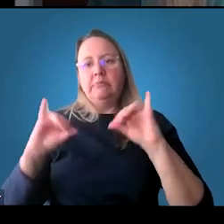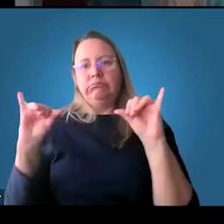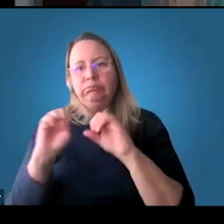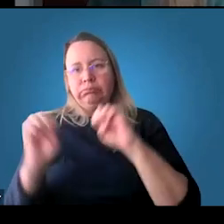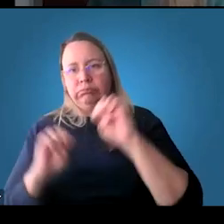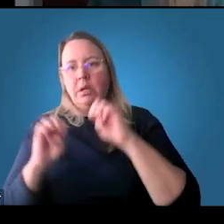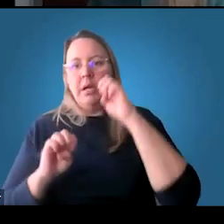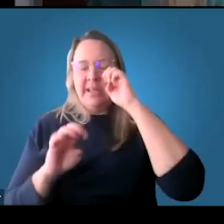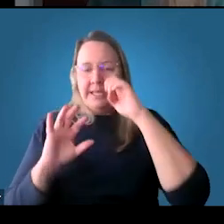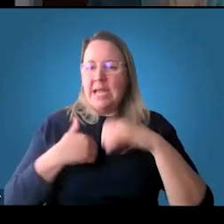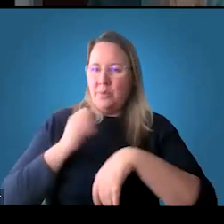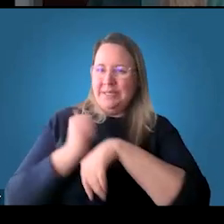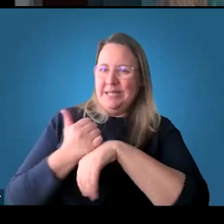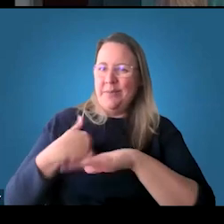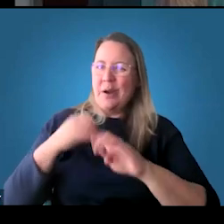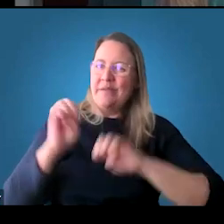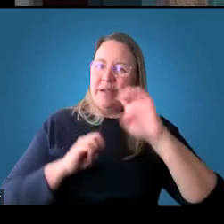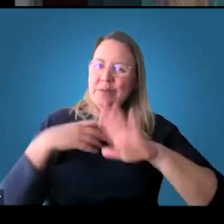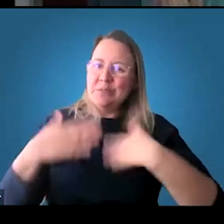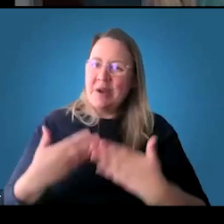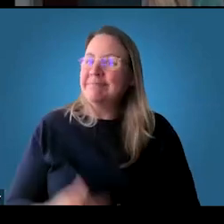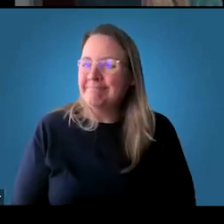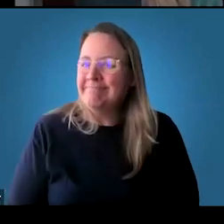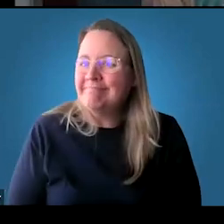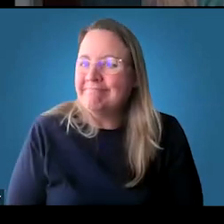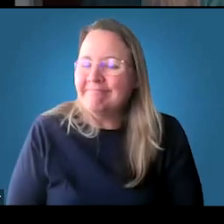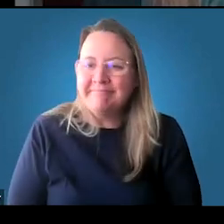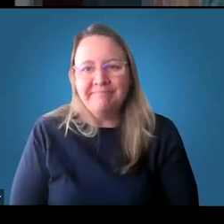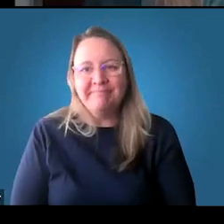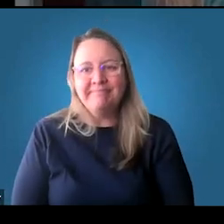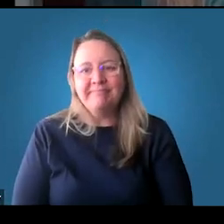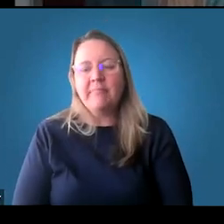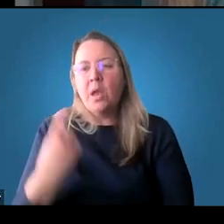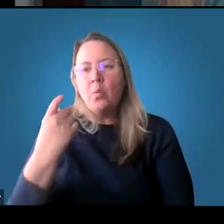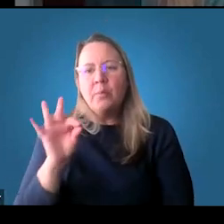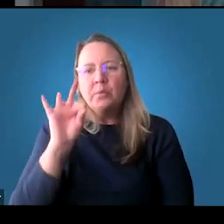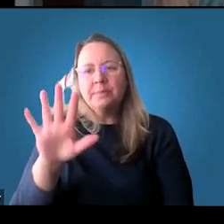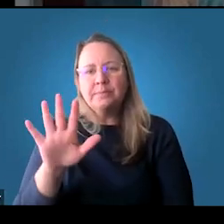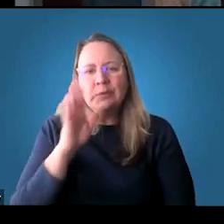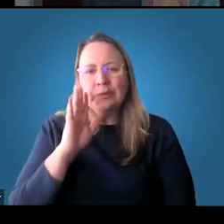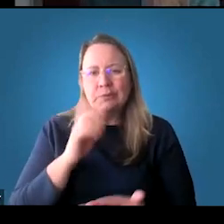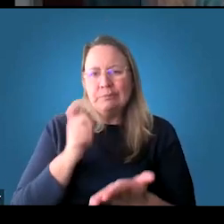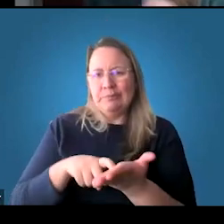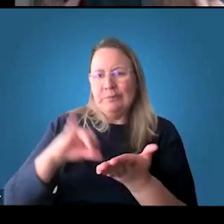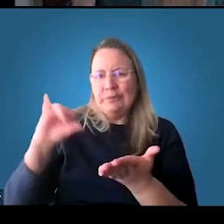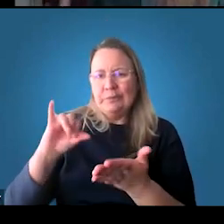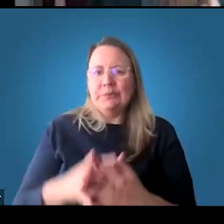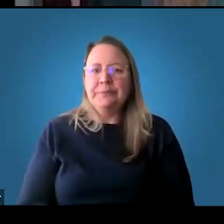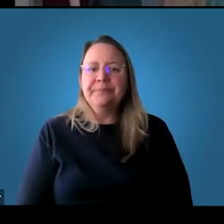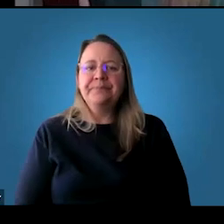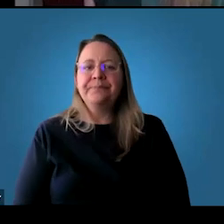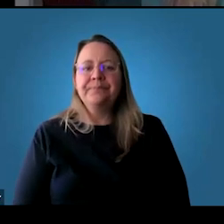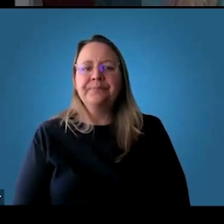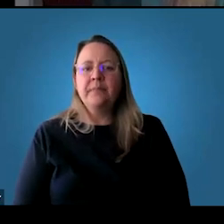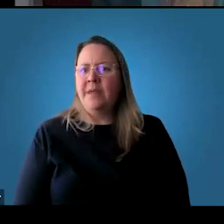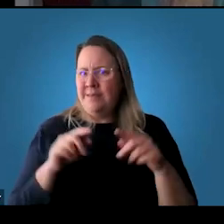for how we set up our evaluation practice. Now, one of the things that I want to acknowledge here is that as we're